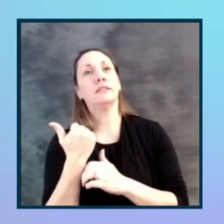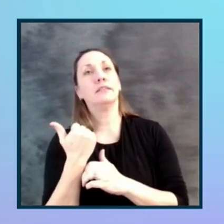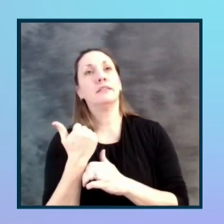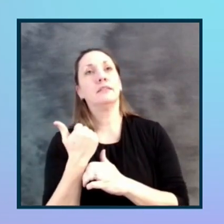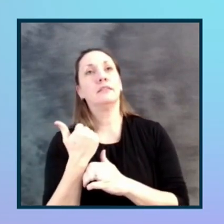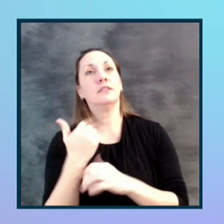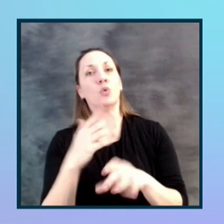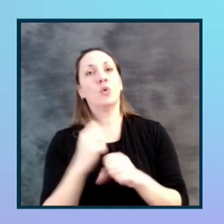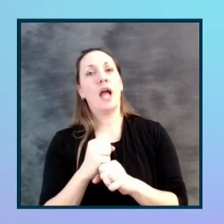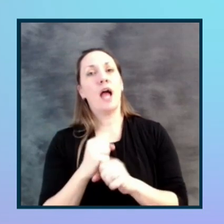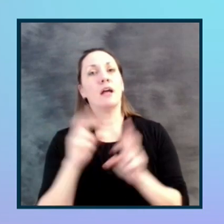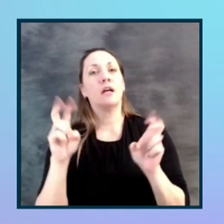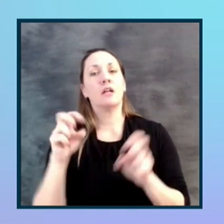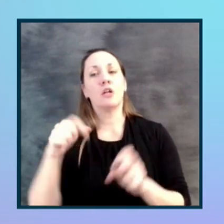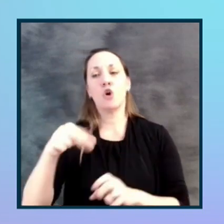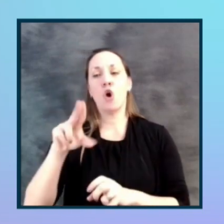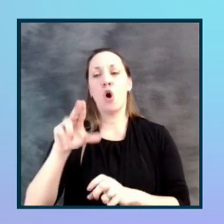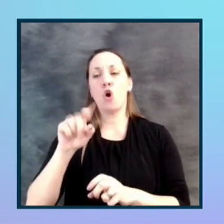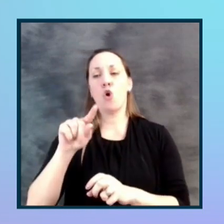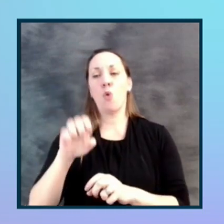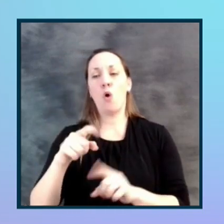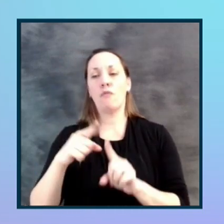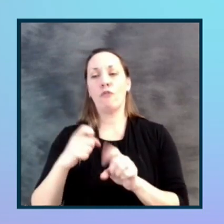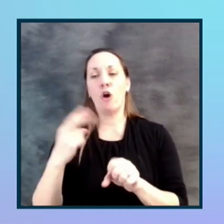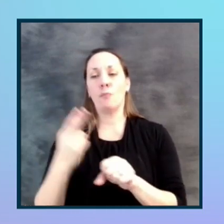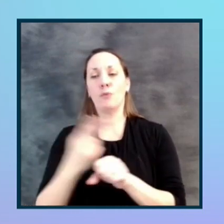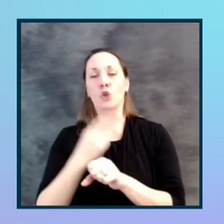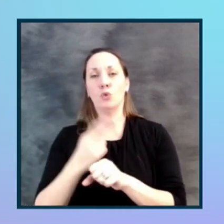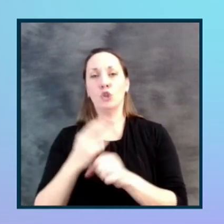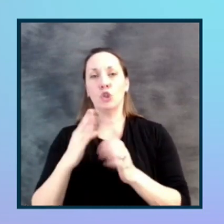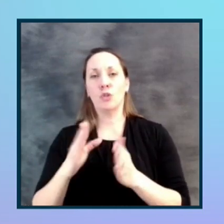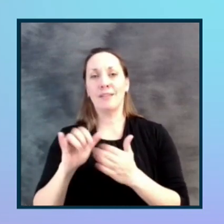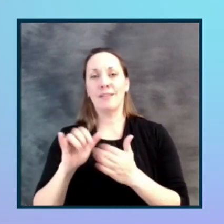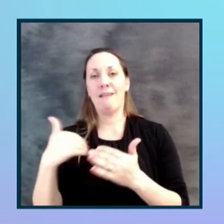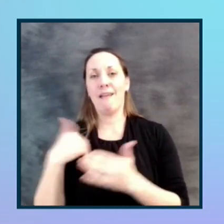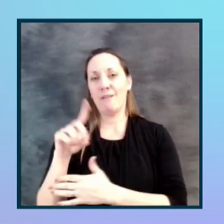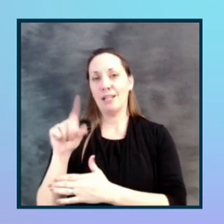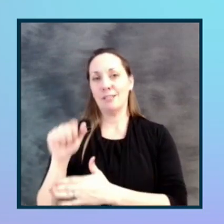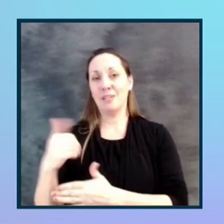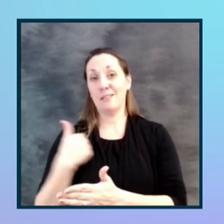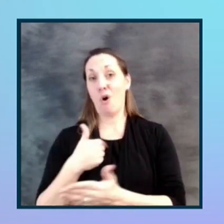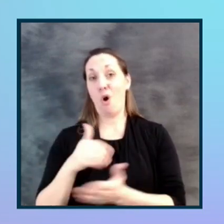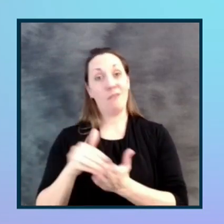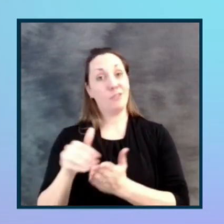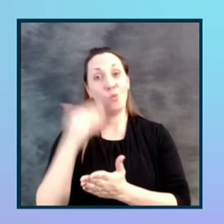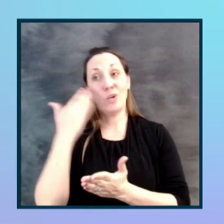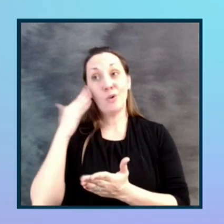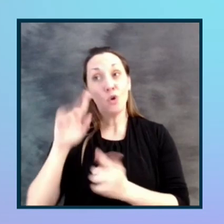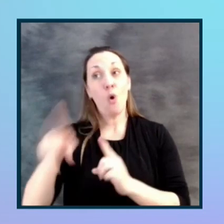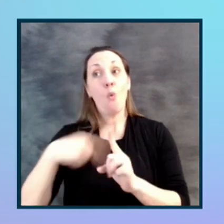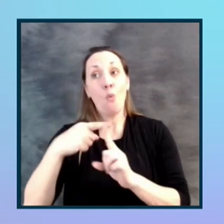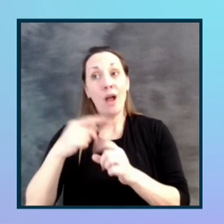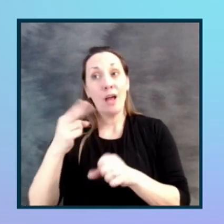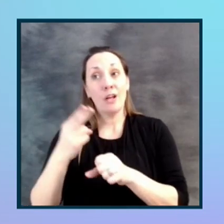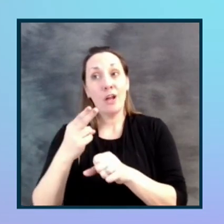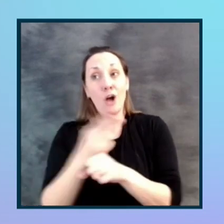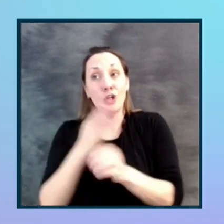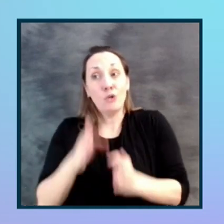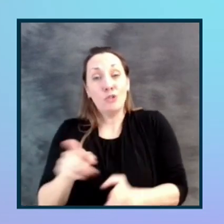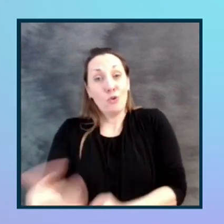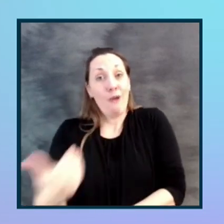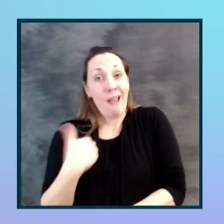quotes from users with disabilities. We don't often know when a user has a disability, but